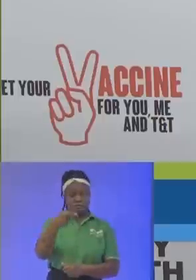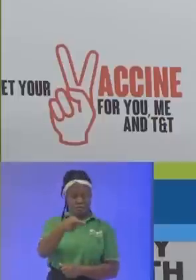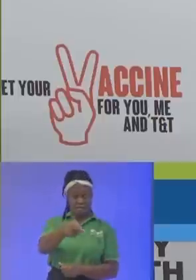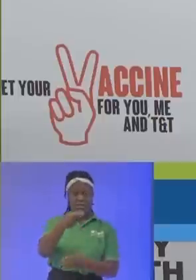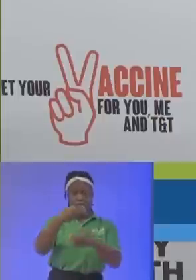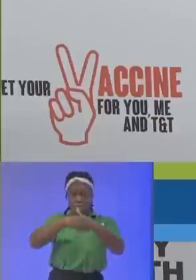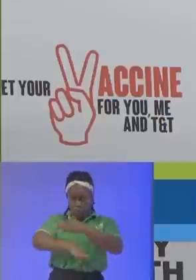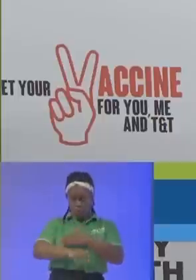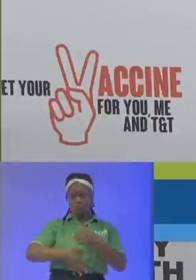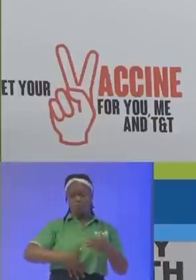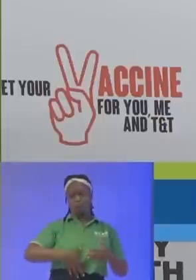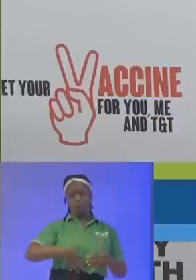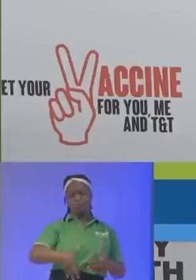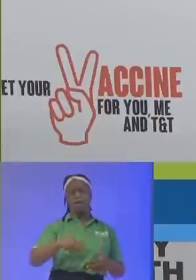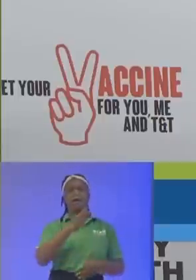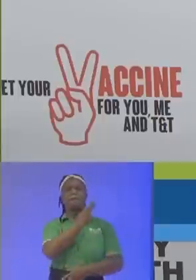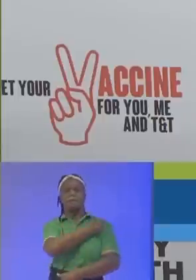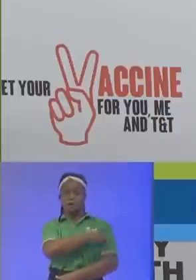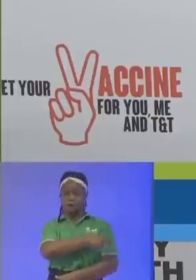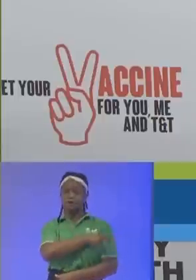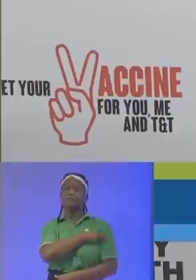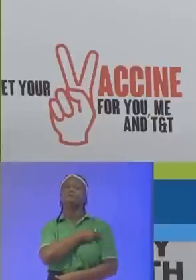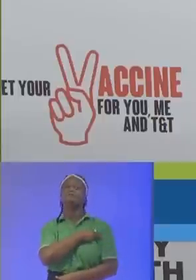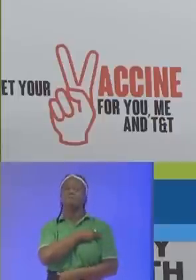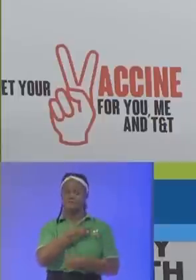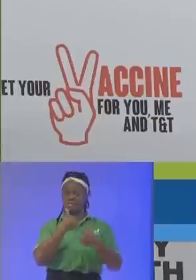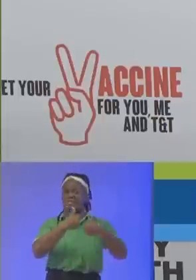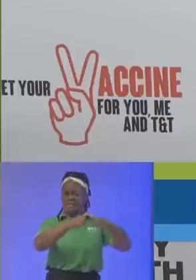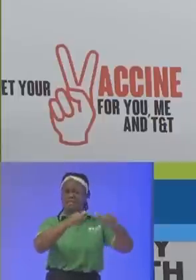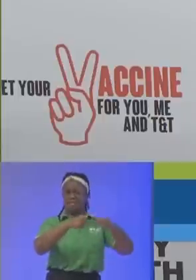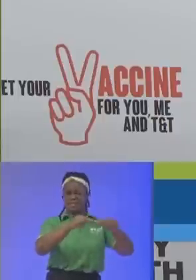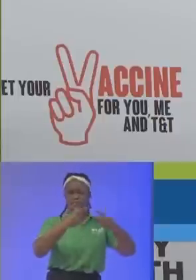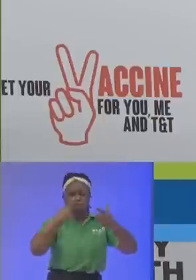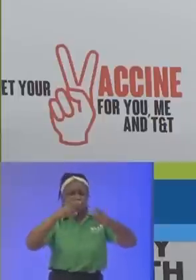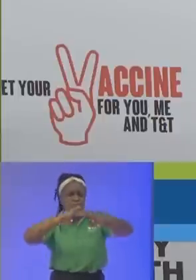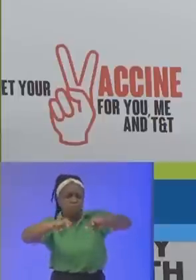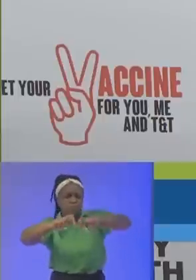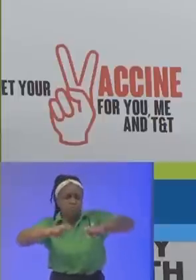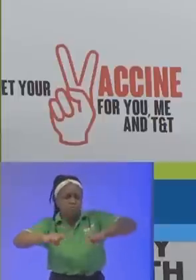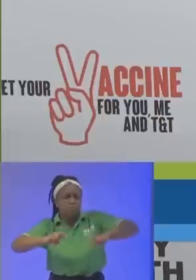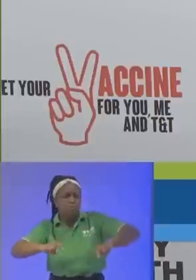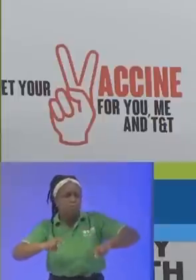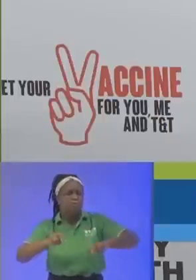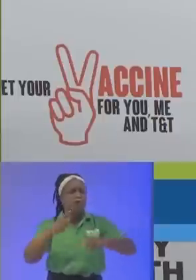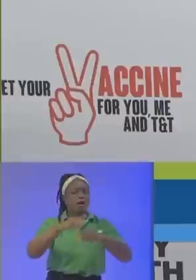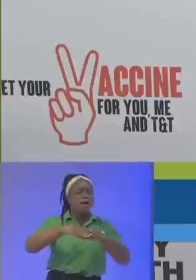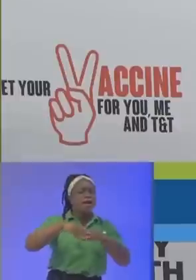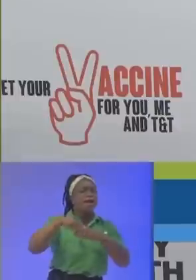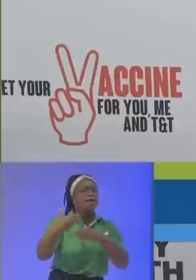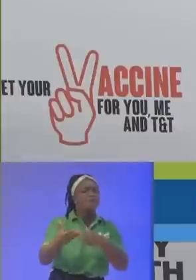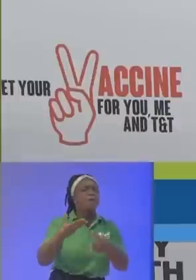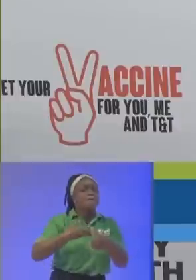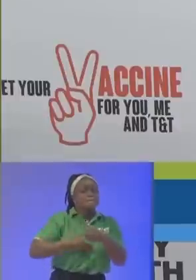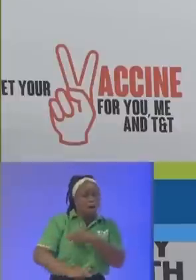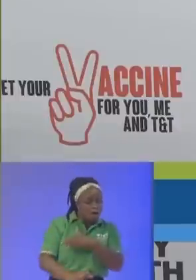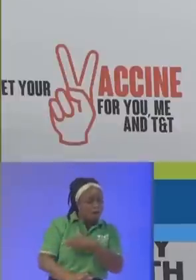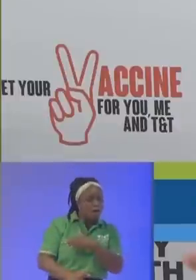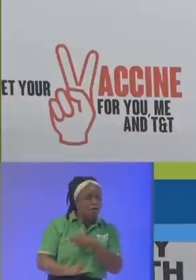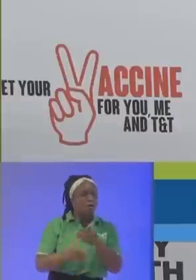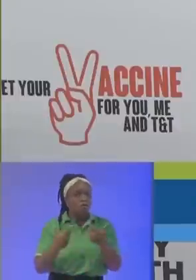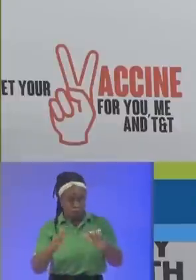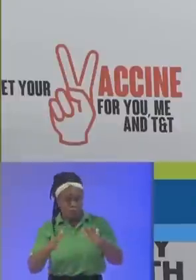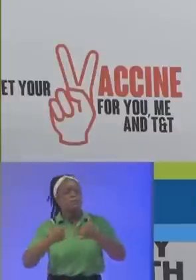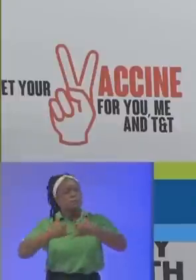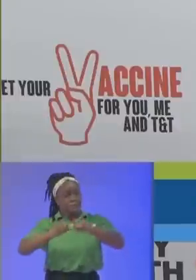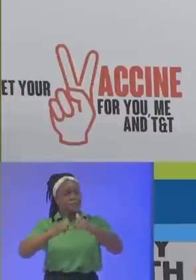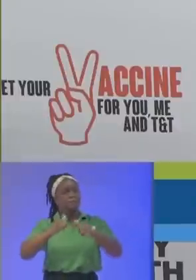tracking system to identify births. And then even if a mother does not present or does not come in after the